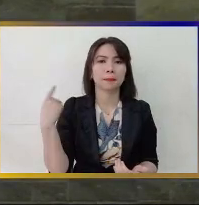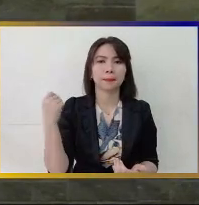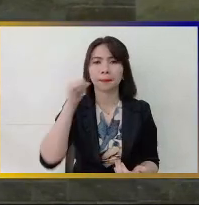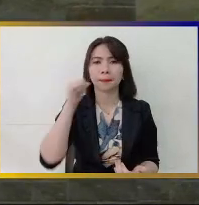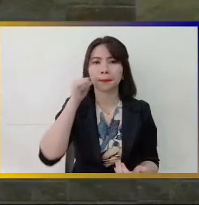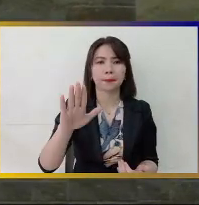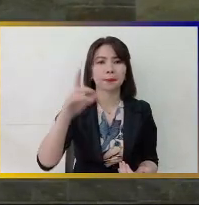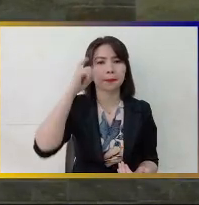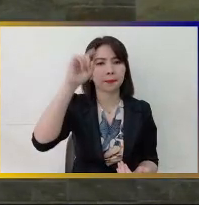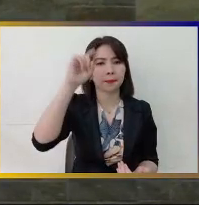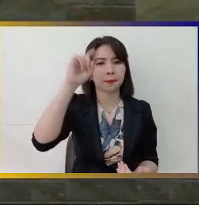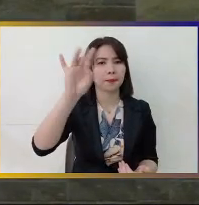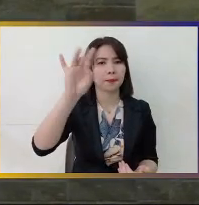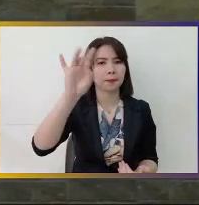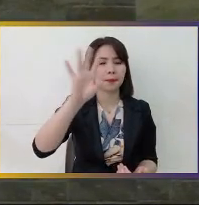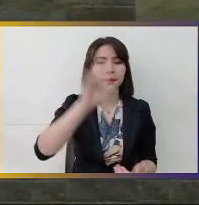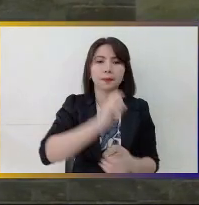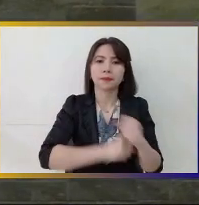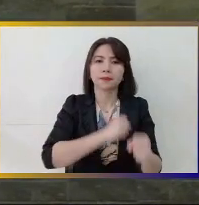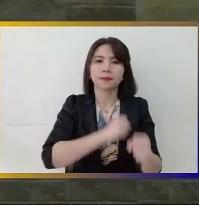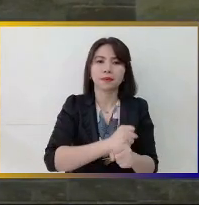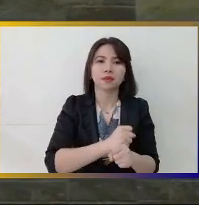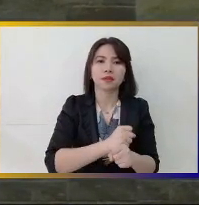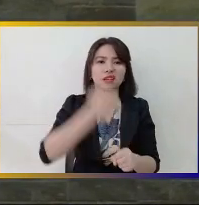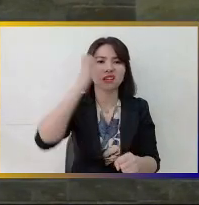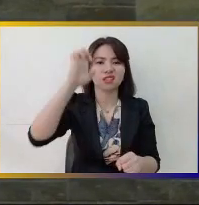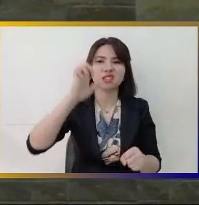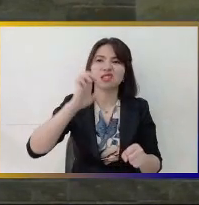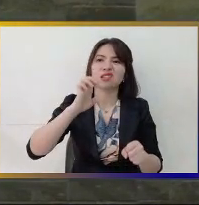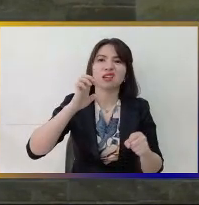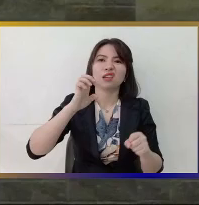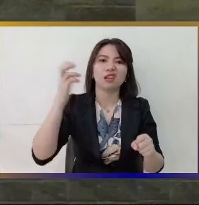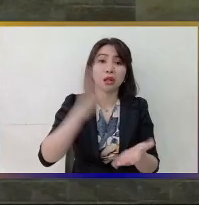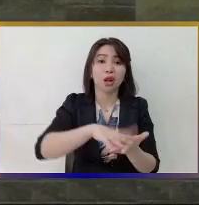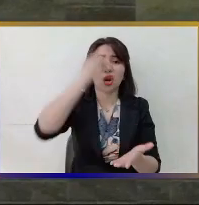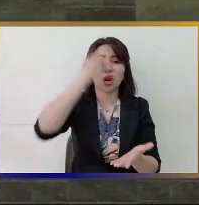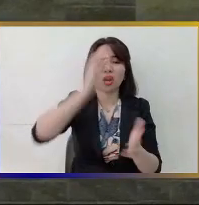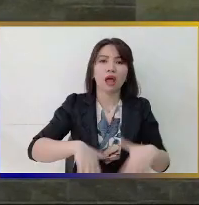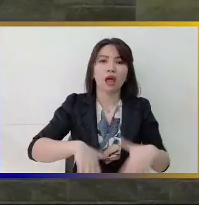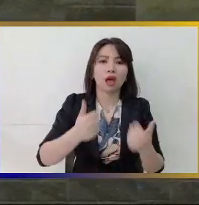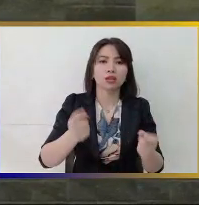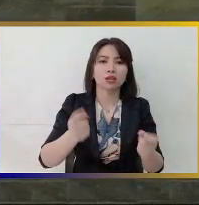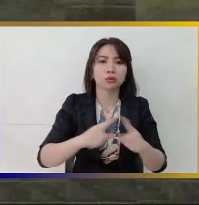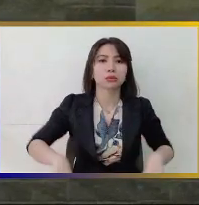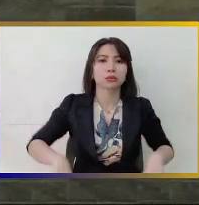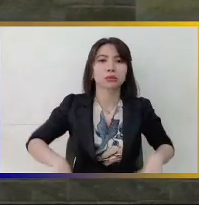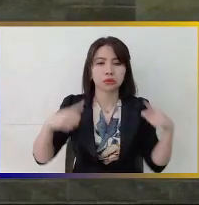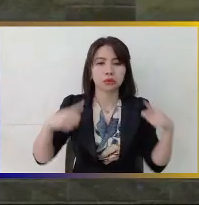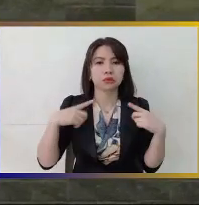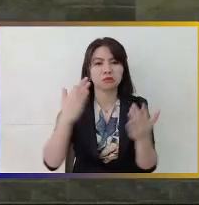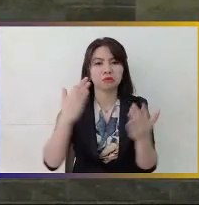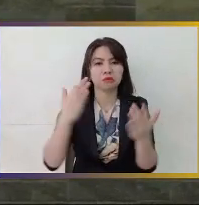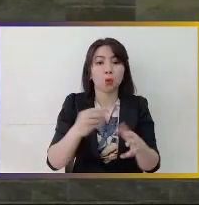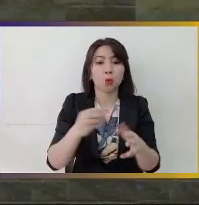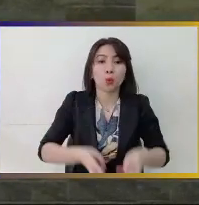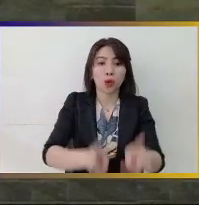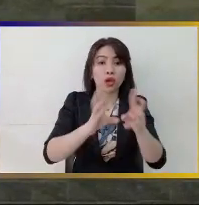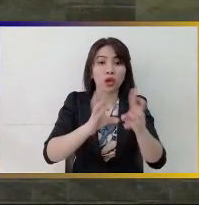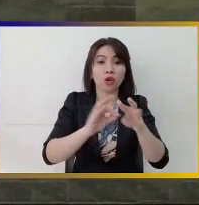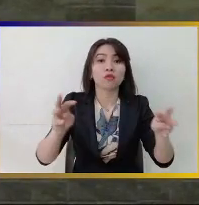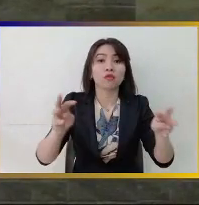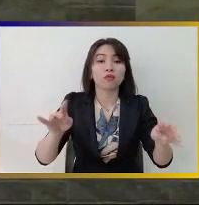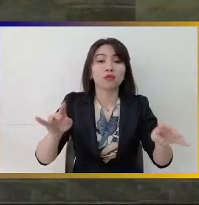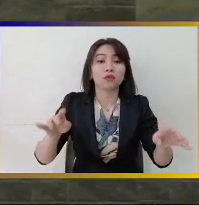she learned to live with another spirit in her. And she became what she